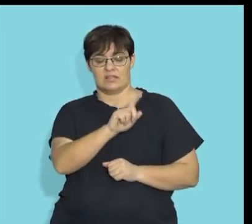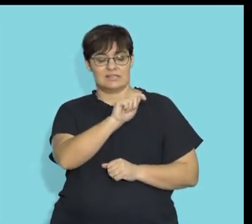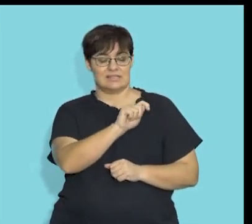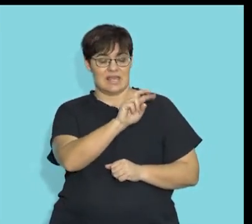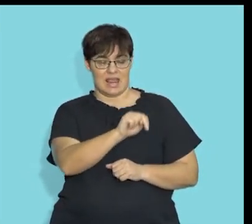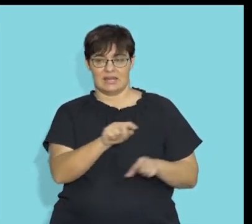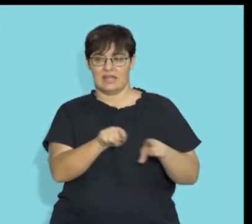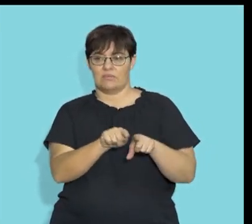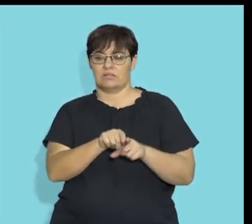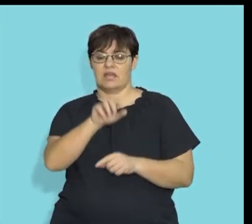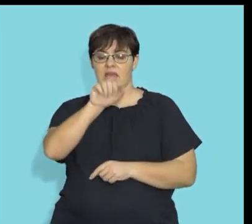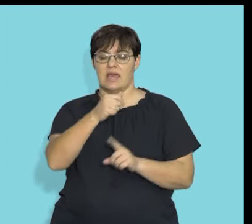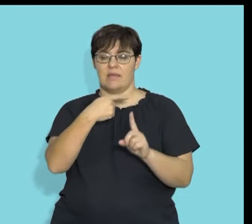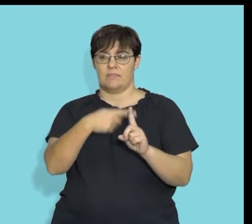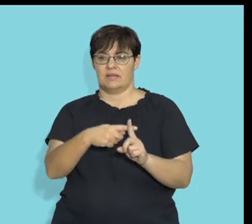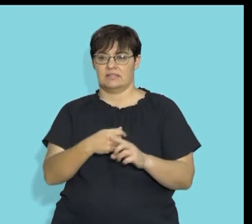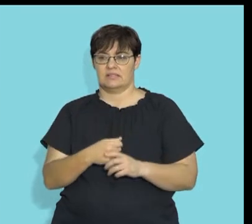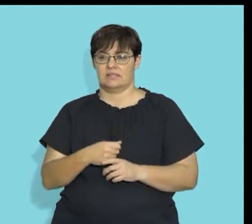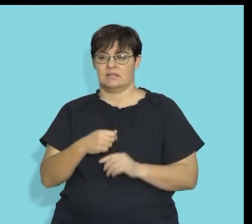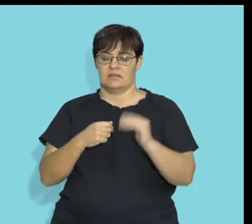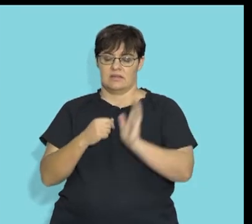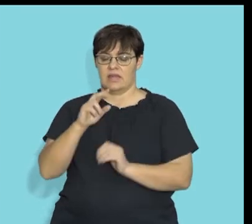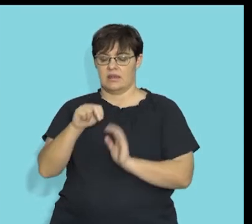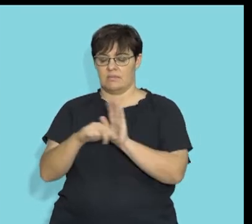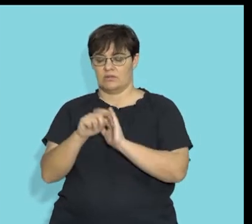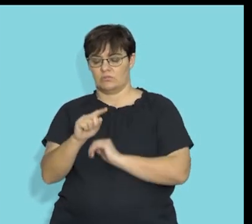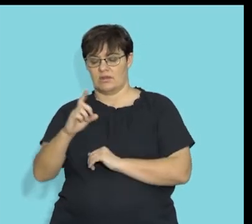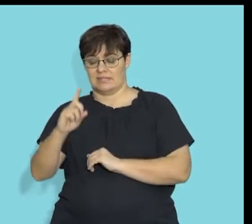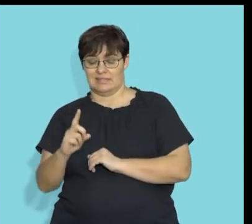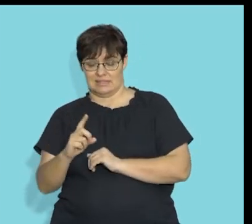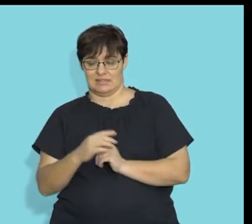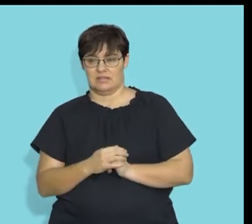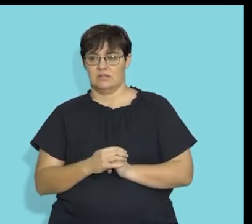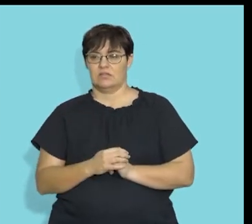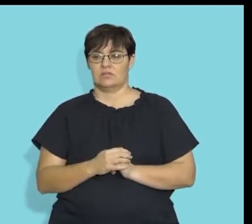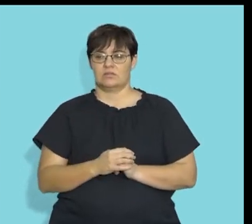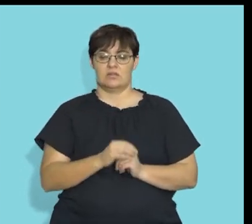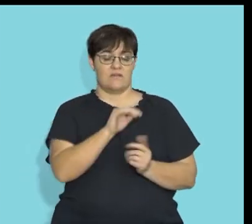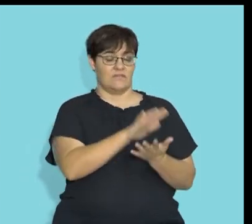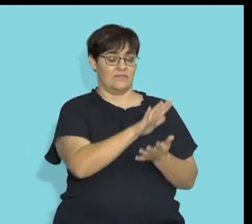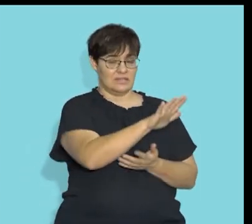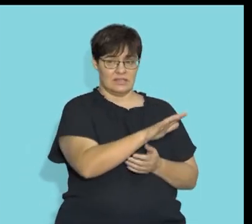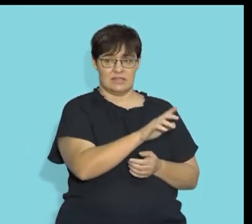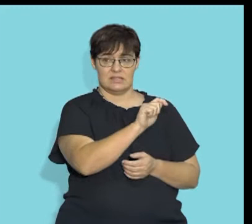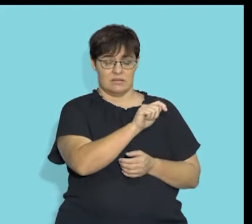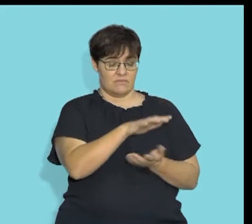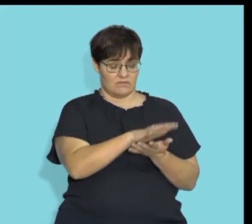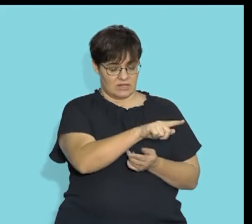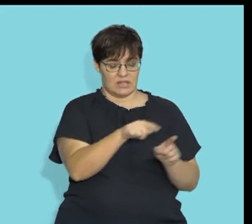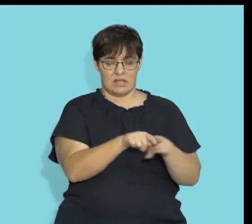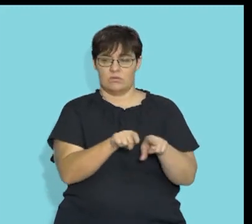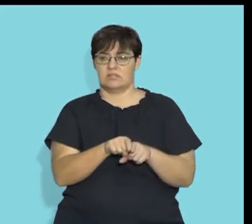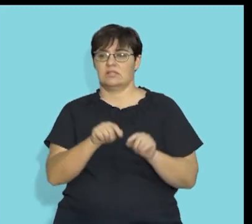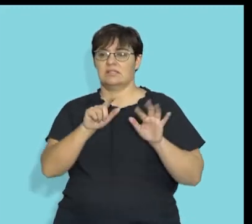So Tn is equal to A plus n minus 1 d. So term 15 will be equal